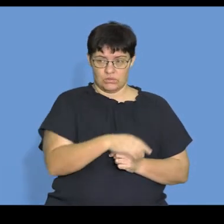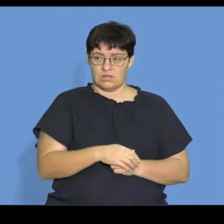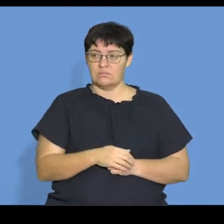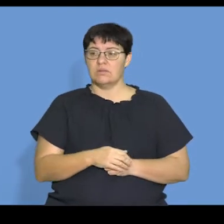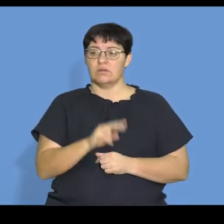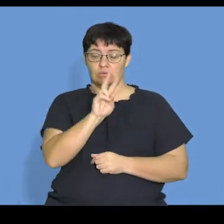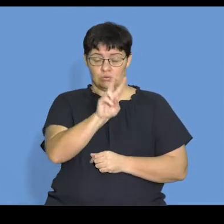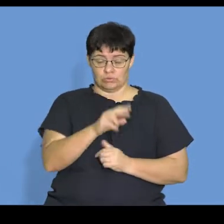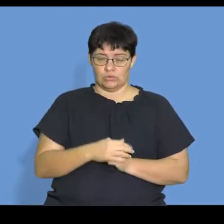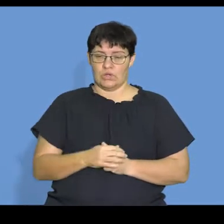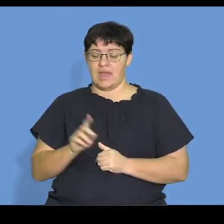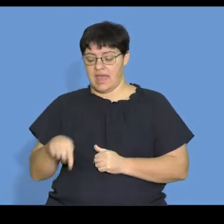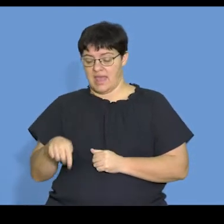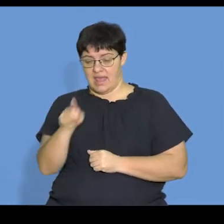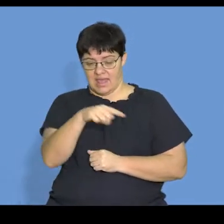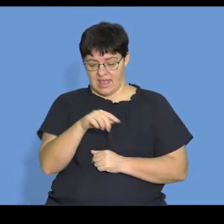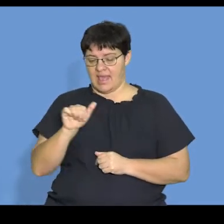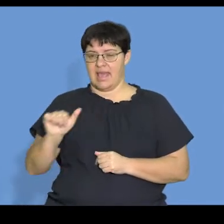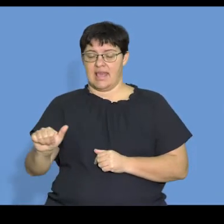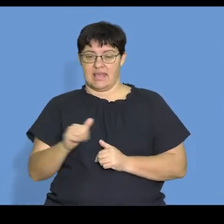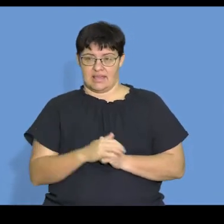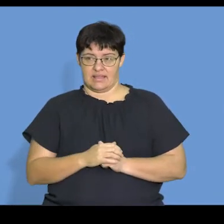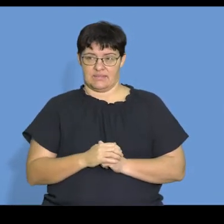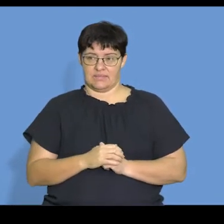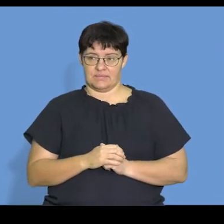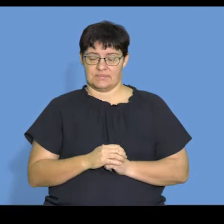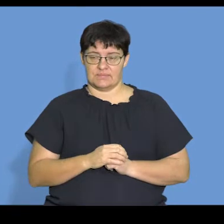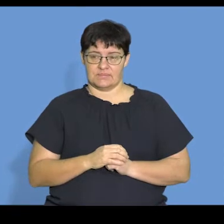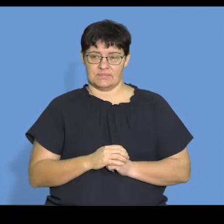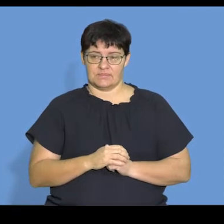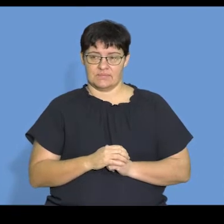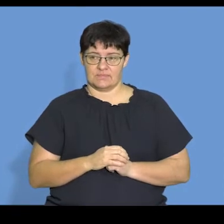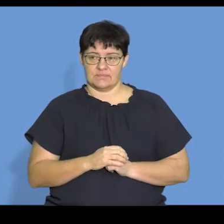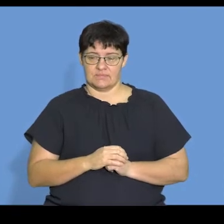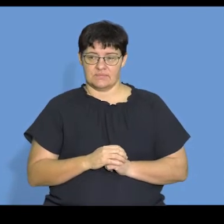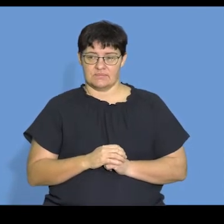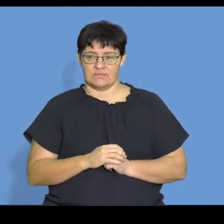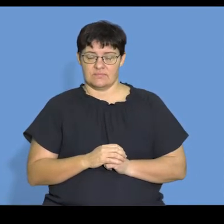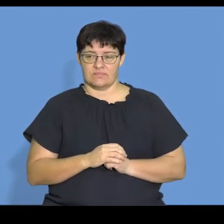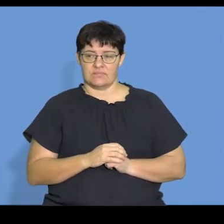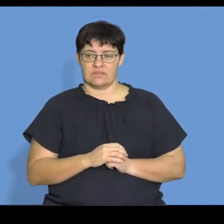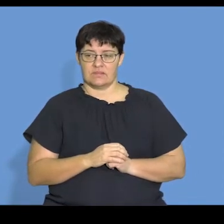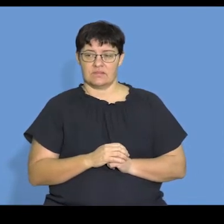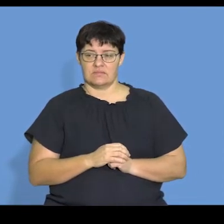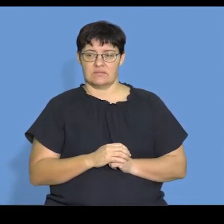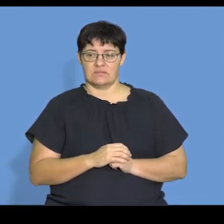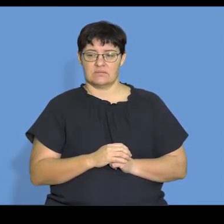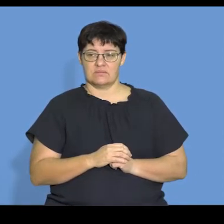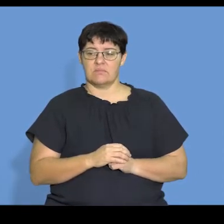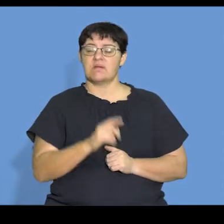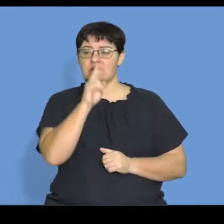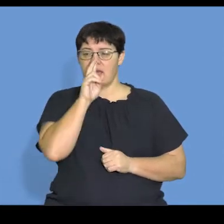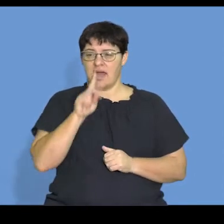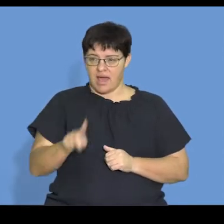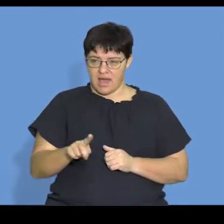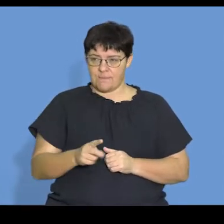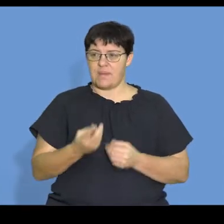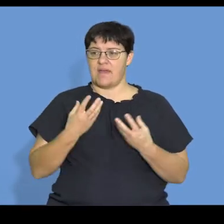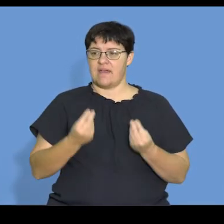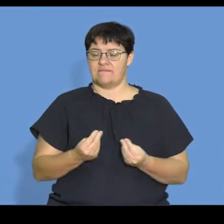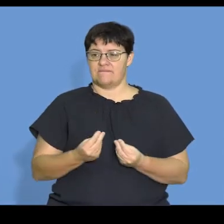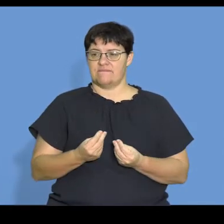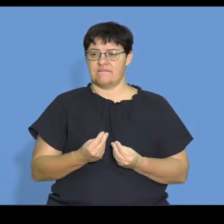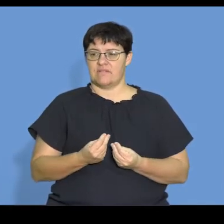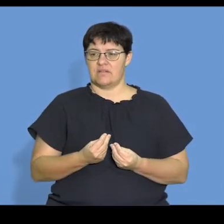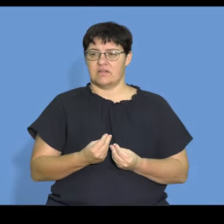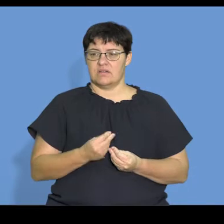twice, the a cancels 1a there, and I'm left with 1a. Right? And then you can see there I have